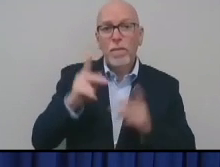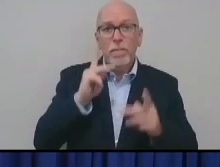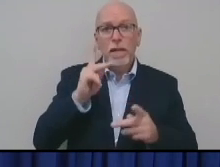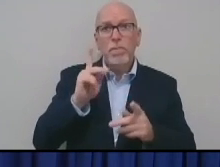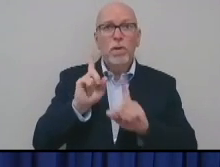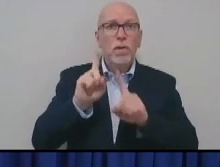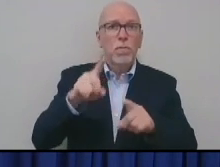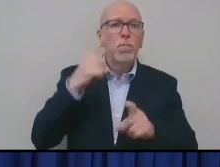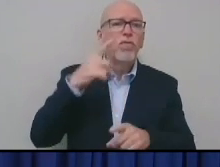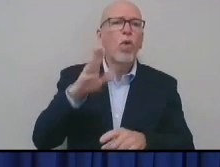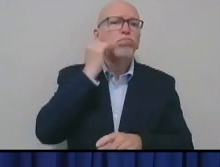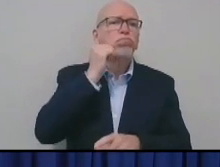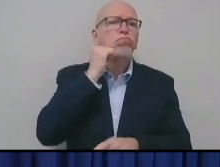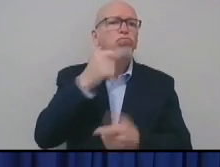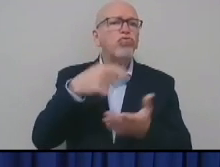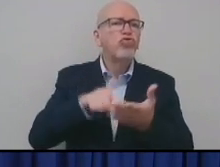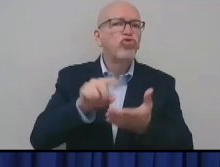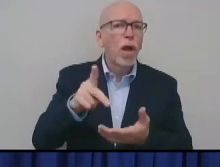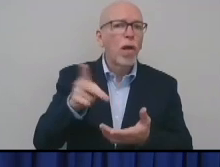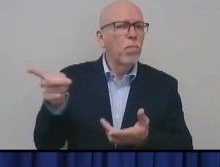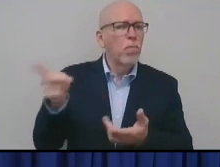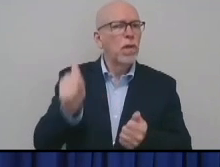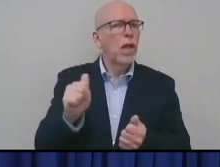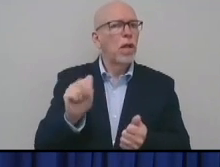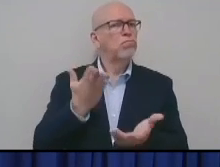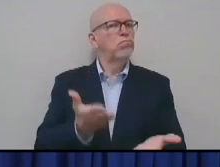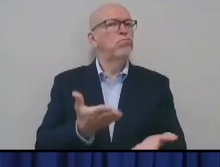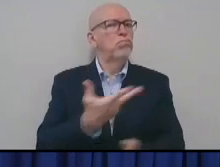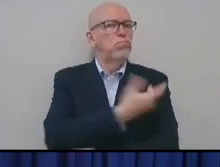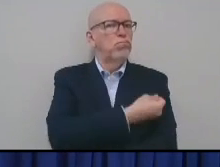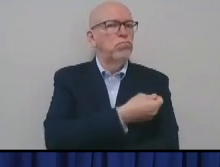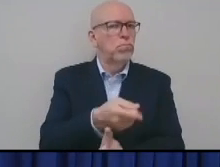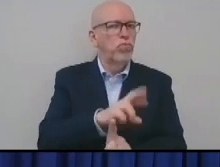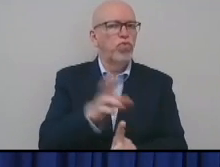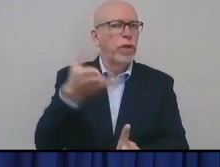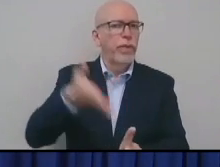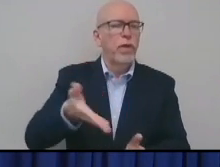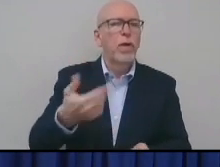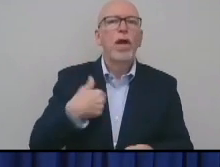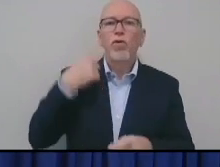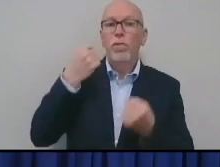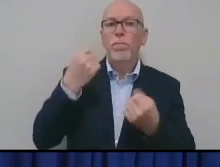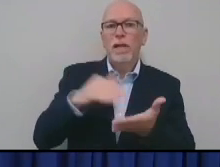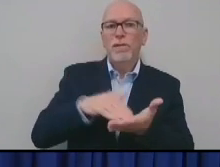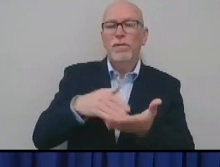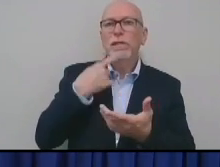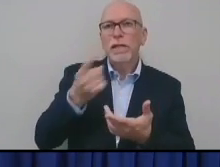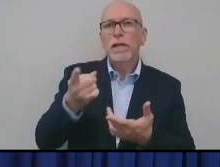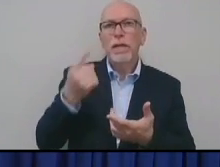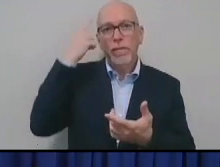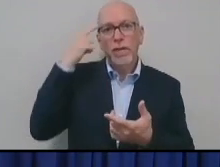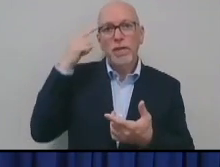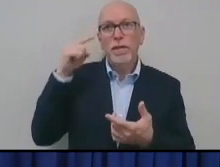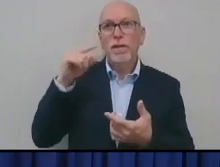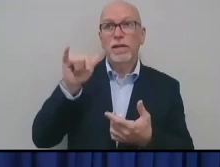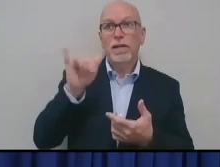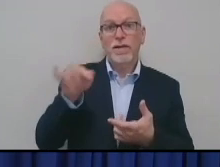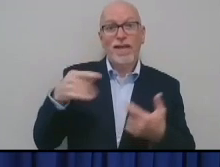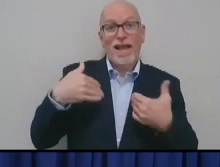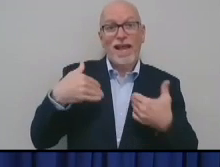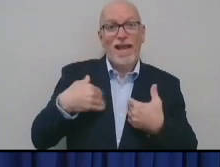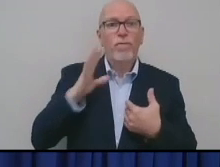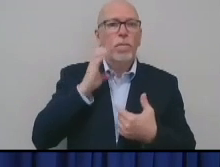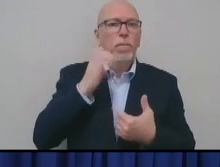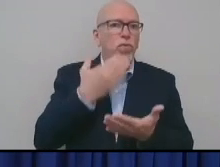a routine checkup or something, they can, get a vaccine. I've heard lots of doctors say they think that would be good as far